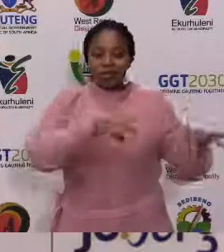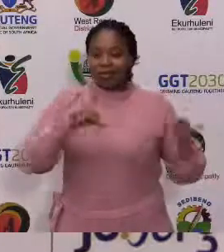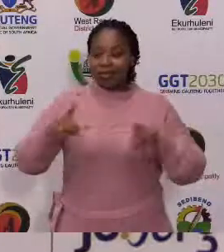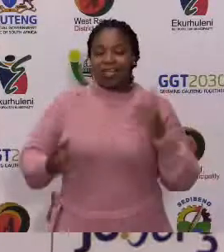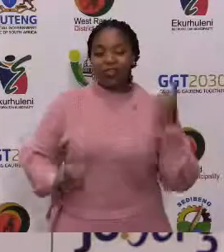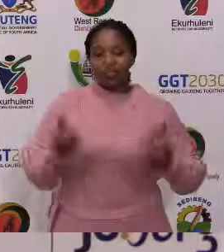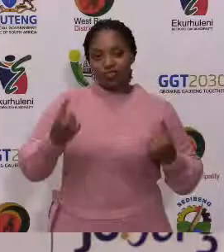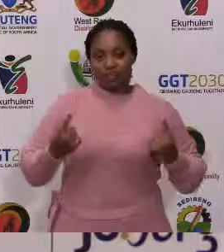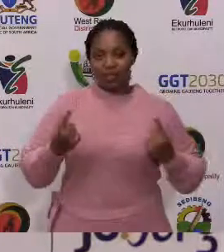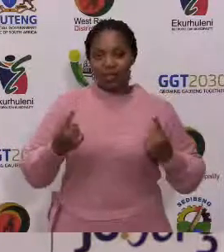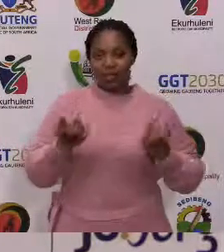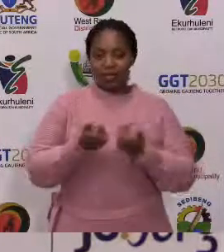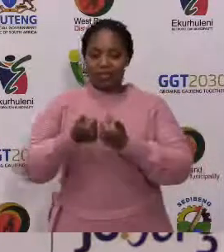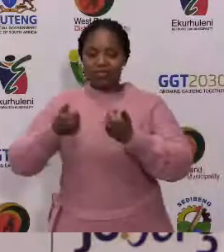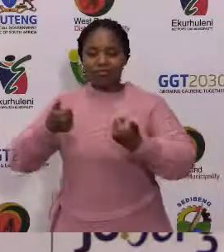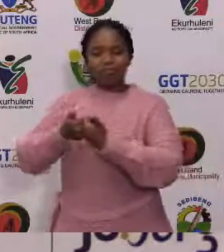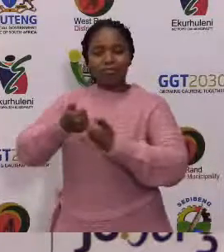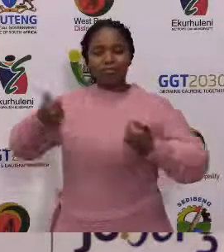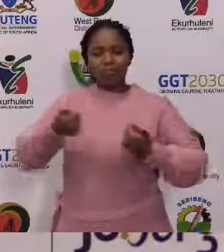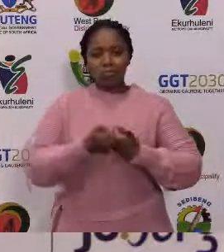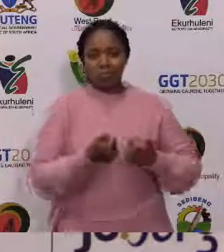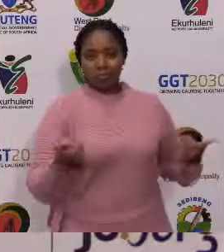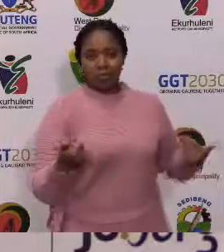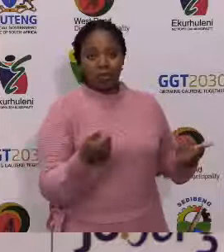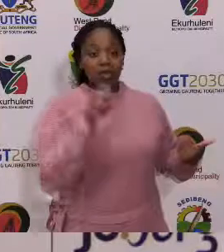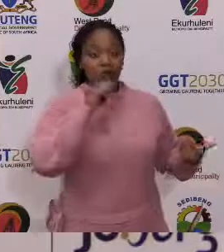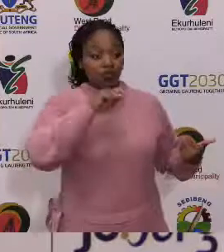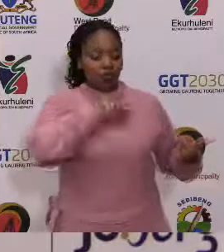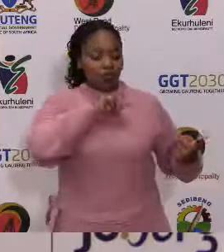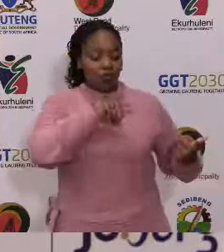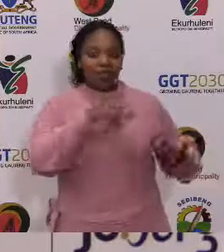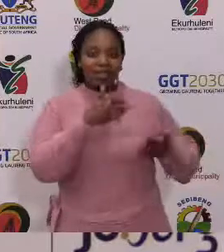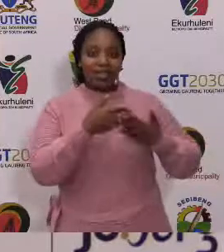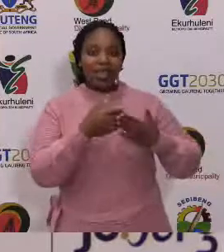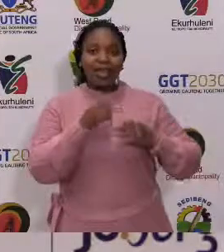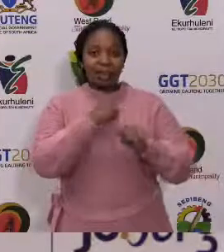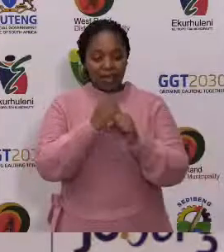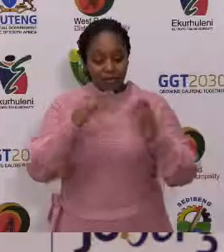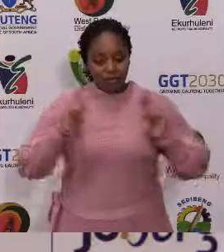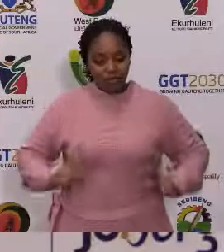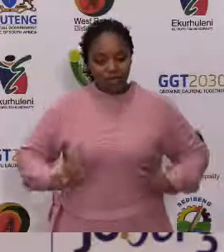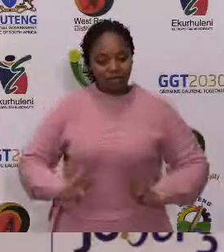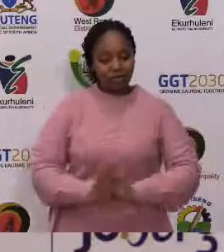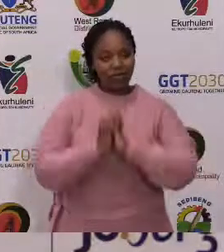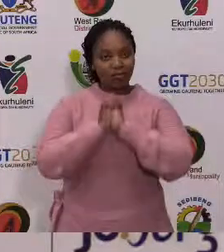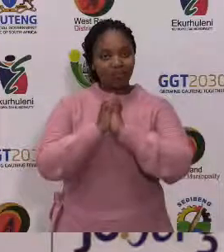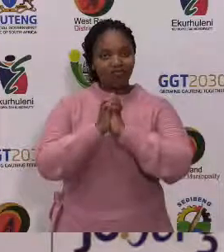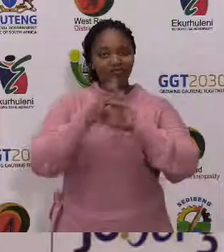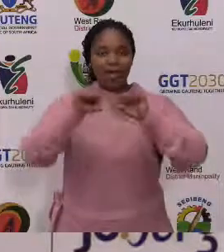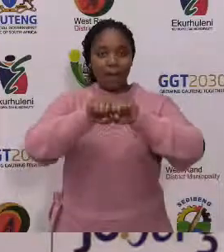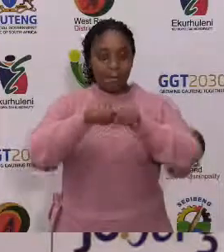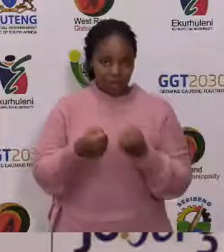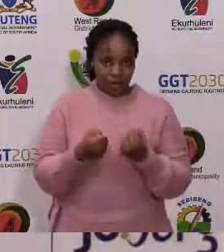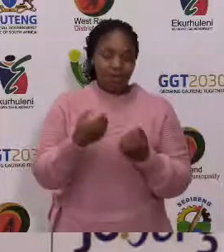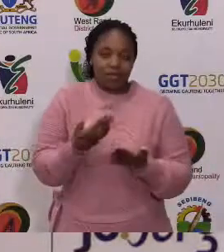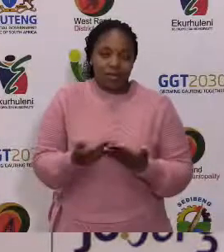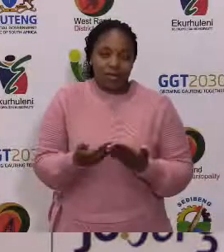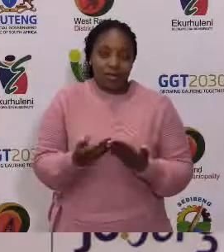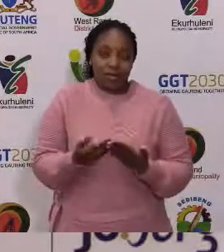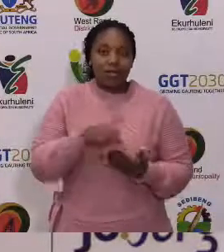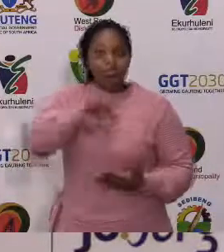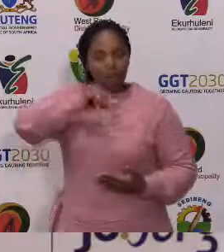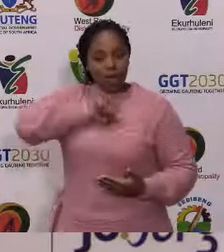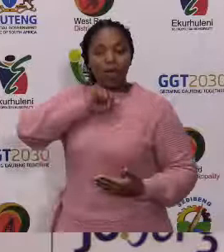should elicit a human solidarity, a comprehensive response. We should feel